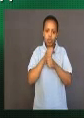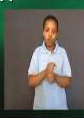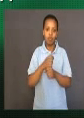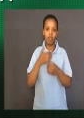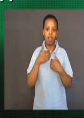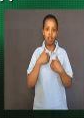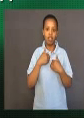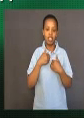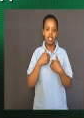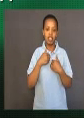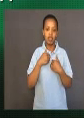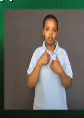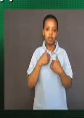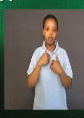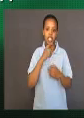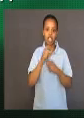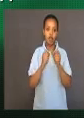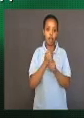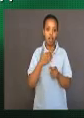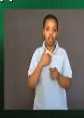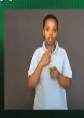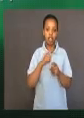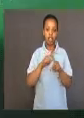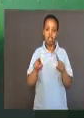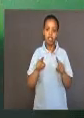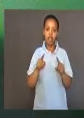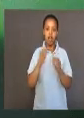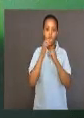God created all life.